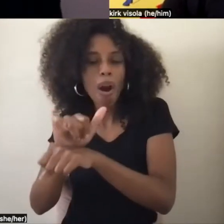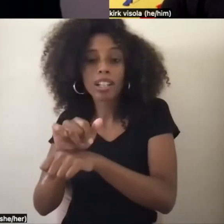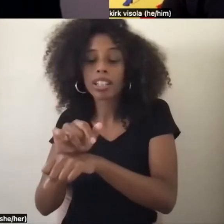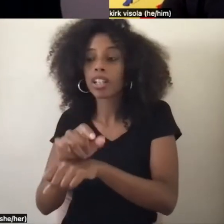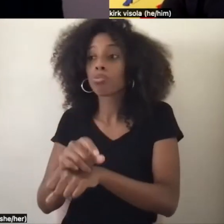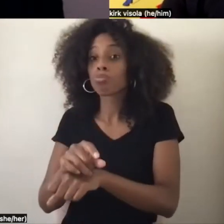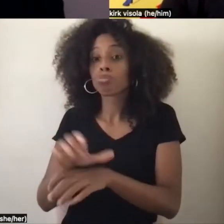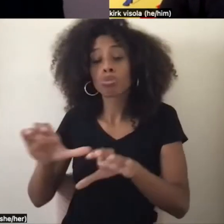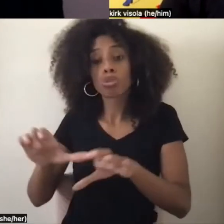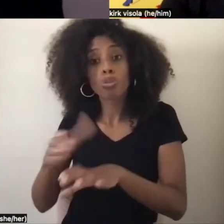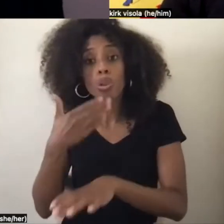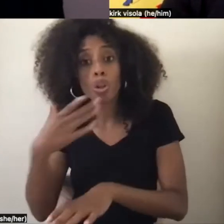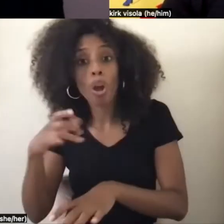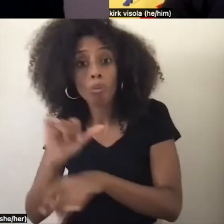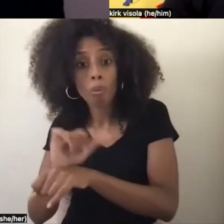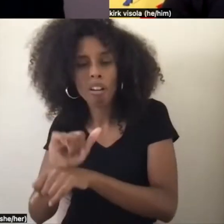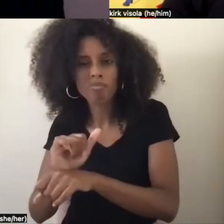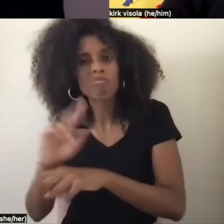usually helps.